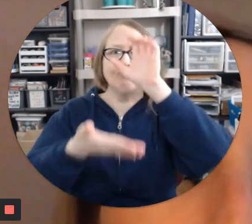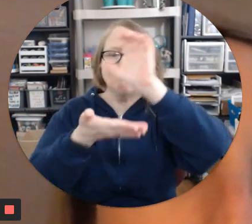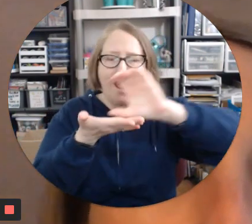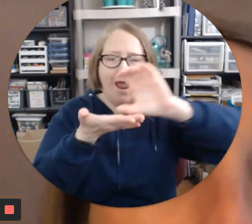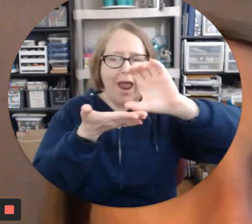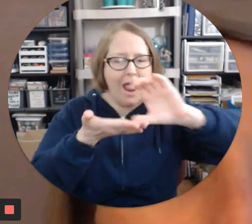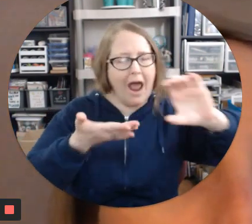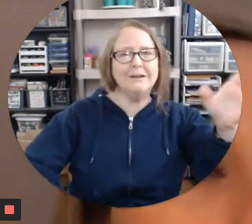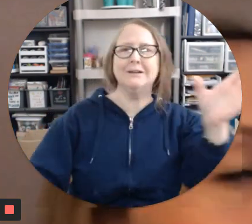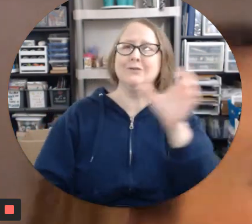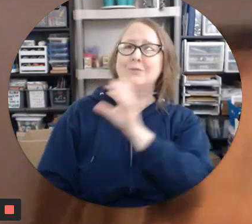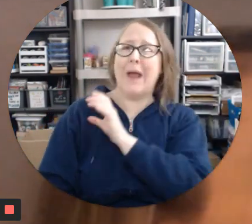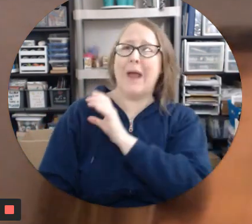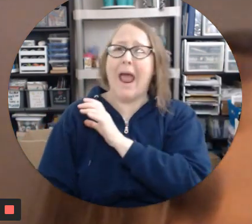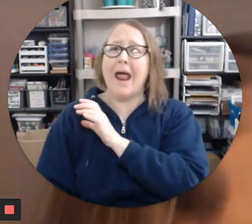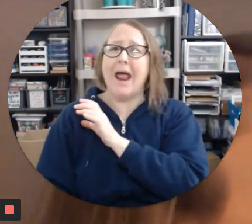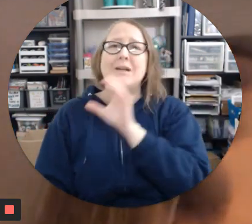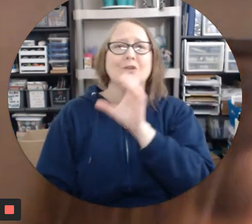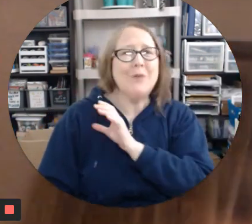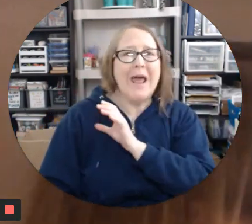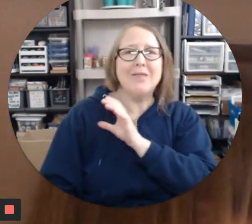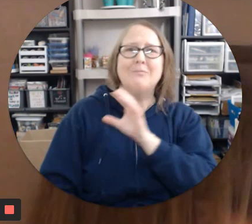chrysanthemum, chrysanthemum.